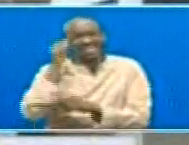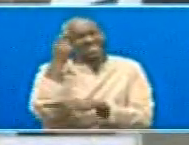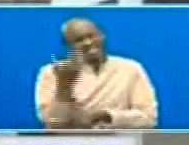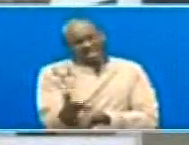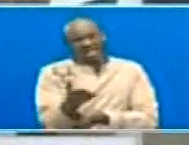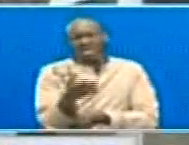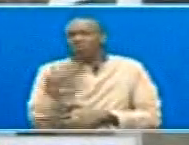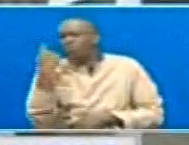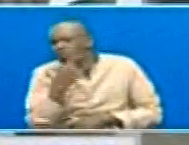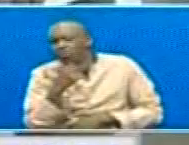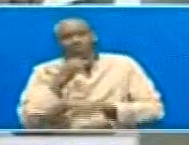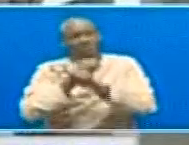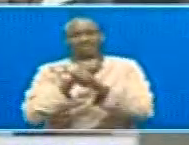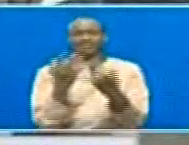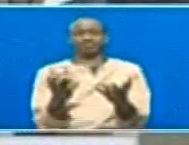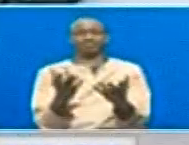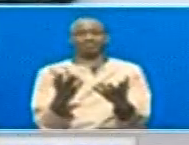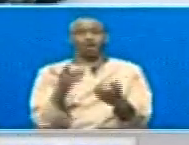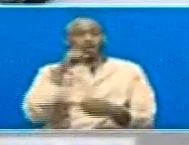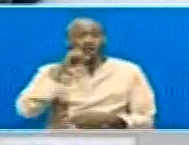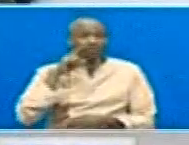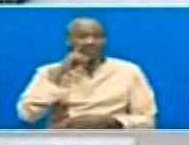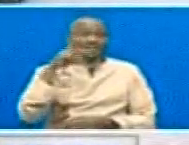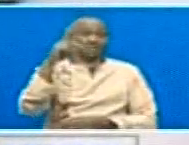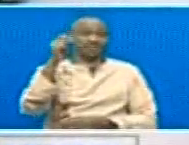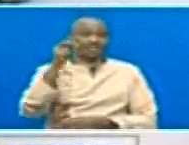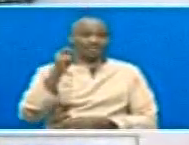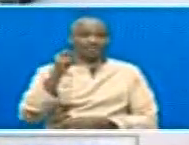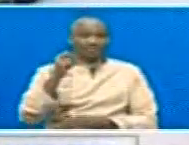one of us is safe? Lofty Matambo, KTN Weekend Prime.